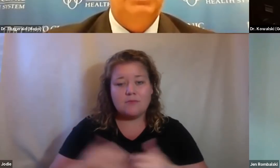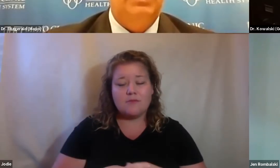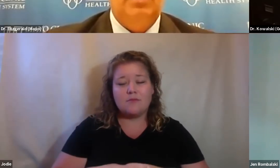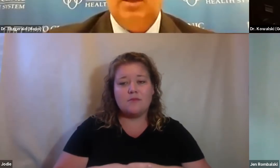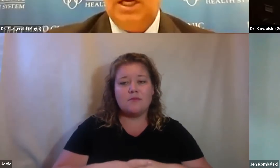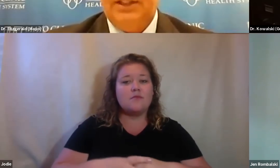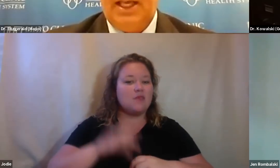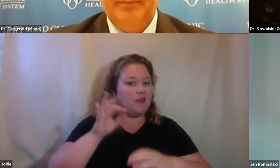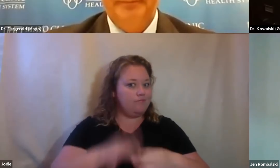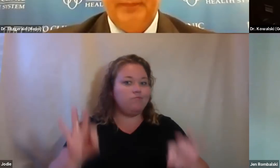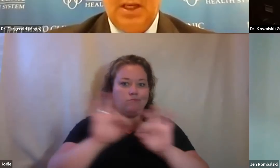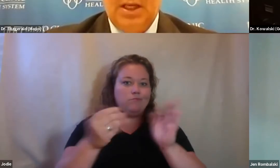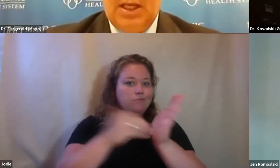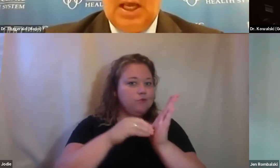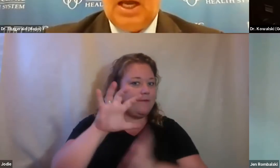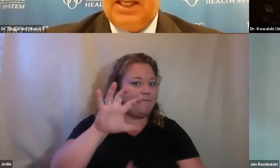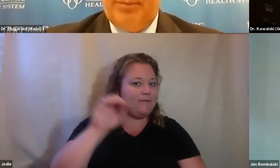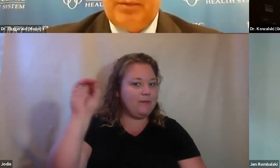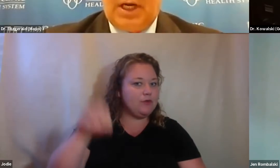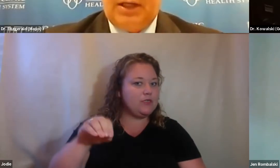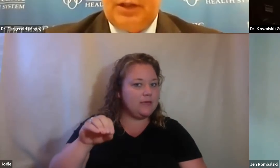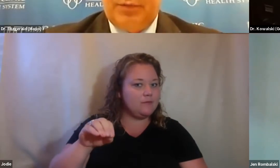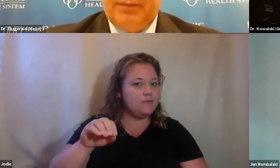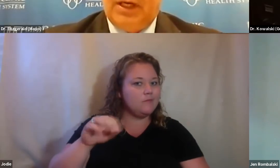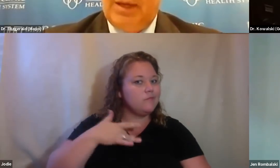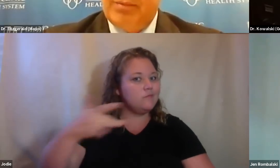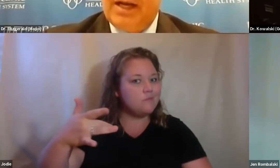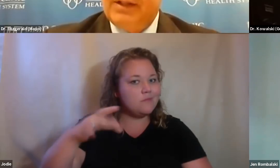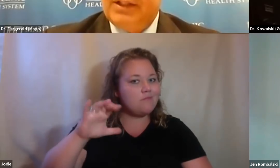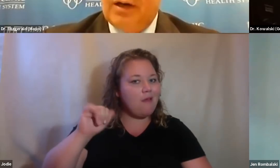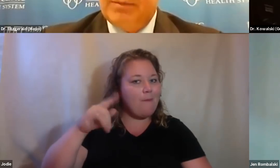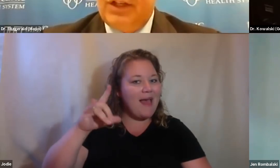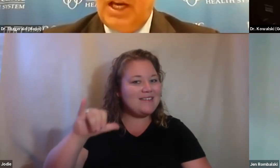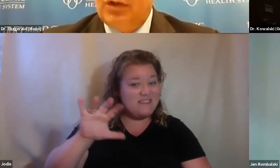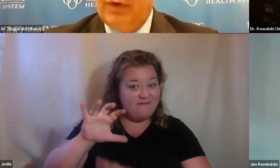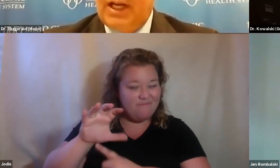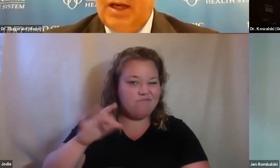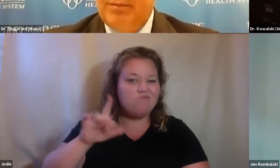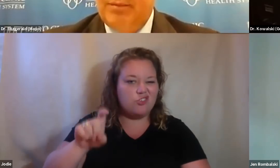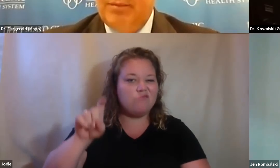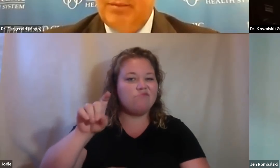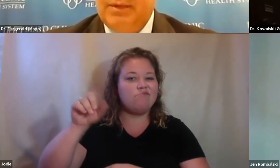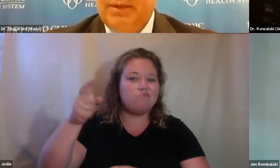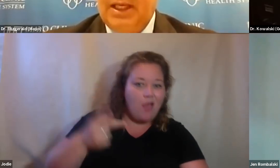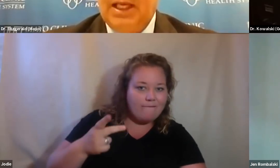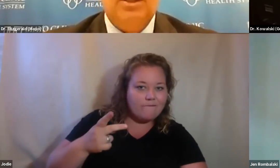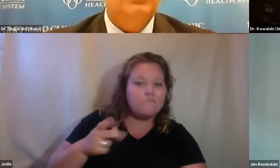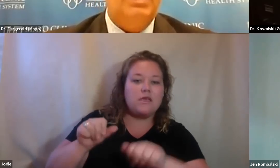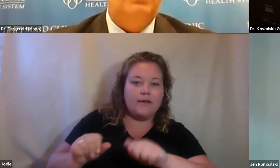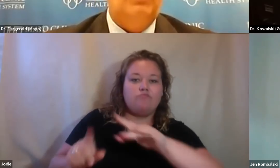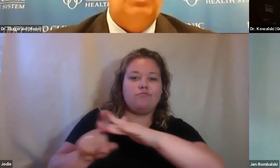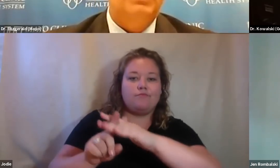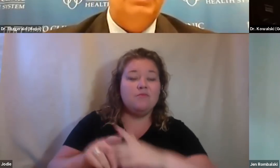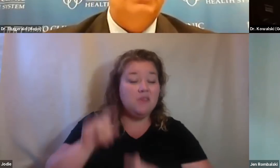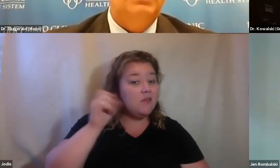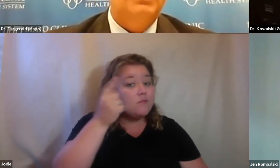any particular setting. And keep in mind that these targets may change over time as our